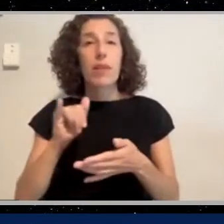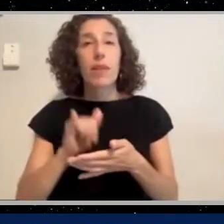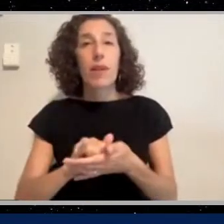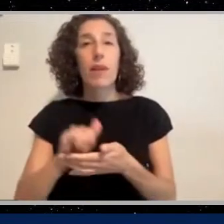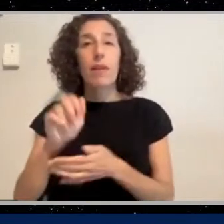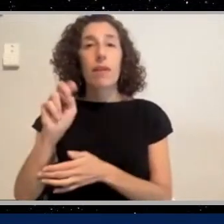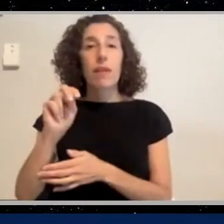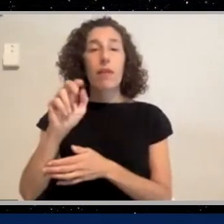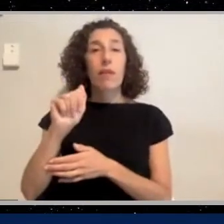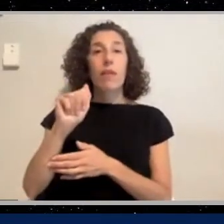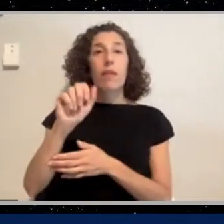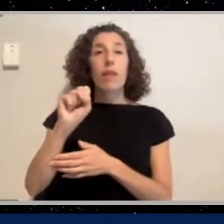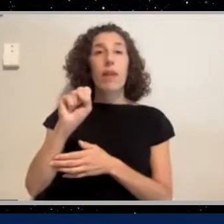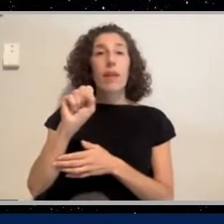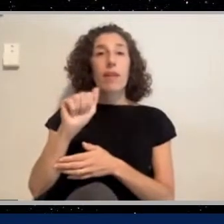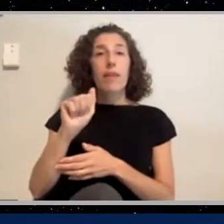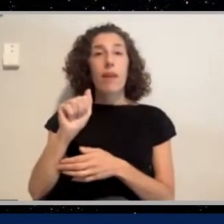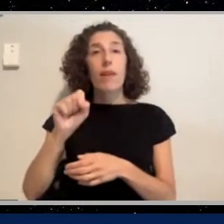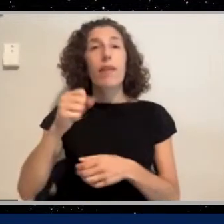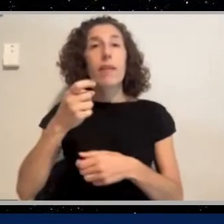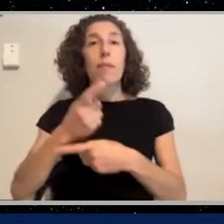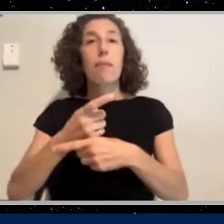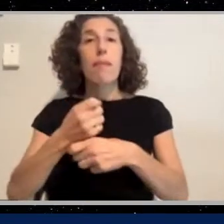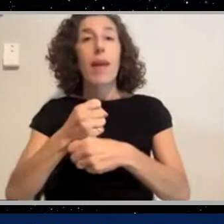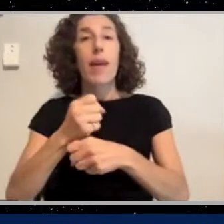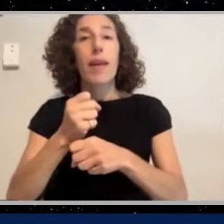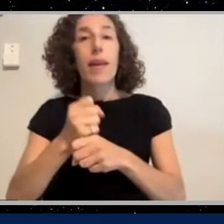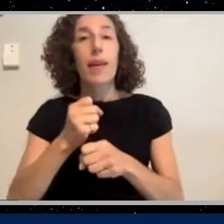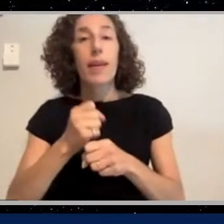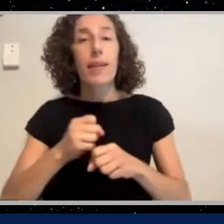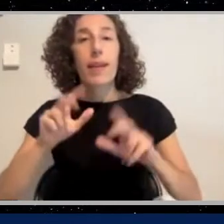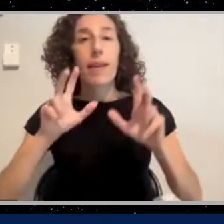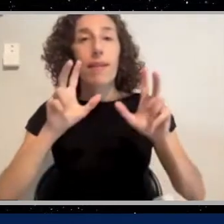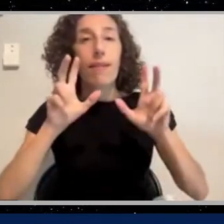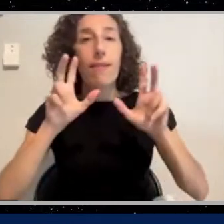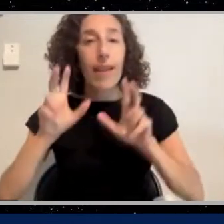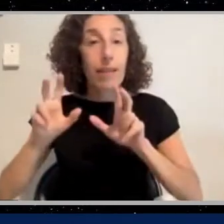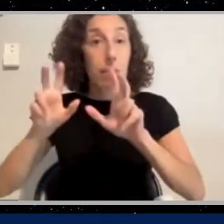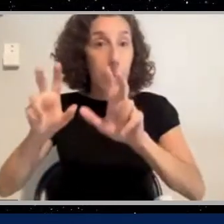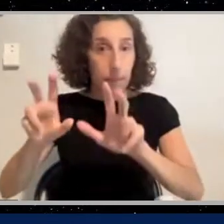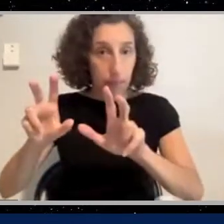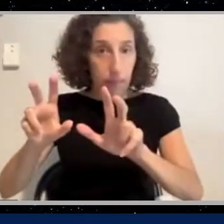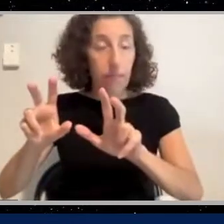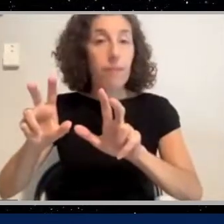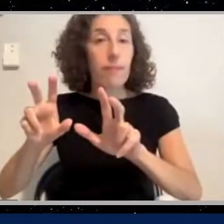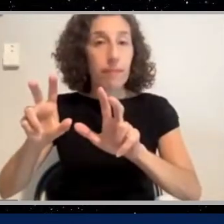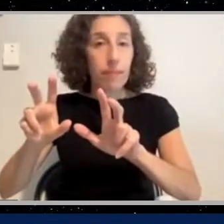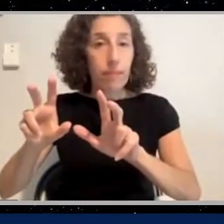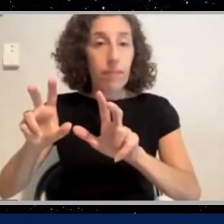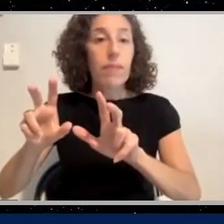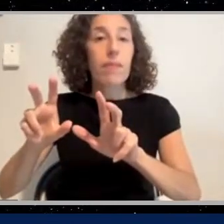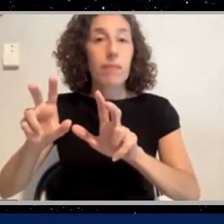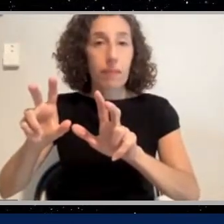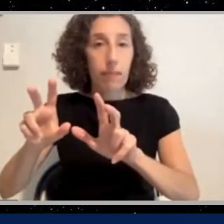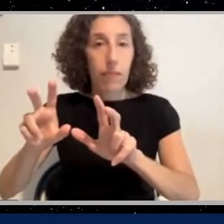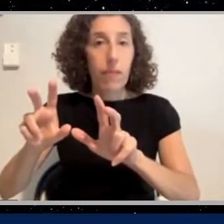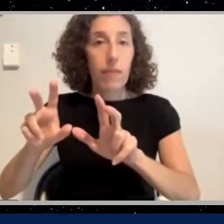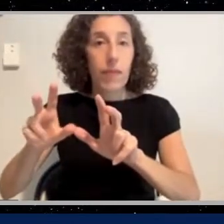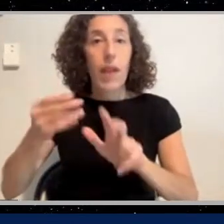investment in companies and in entities, that we bake in accessibility